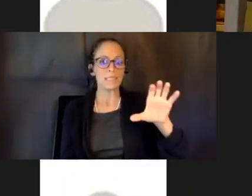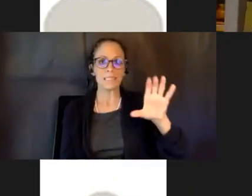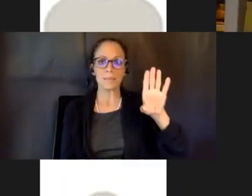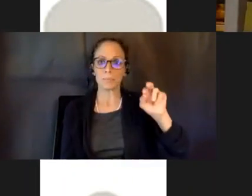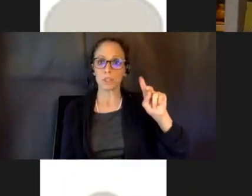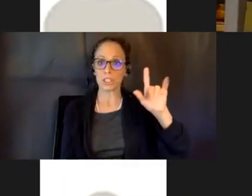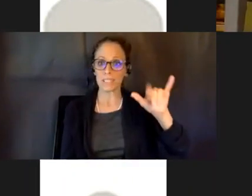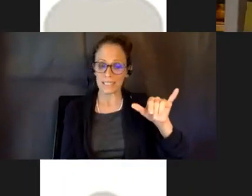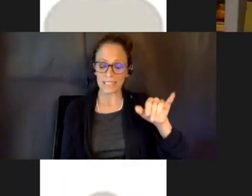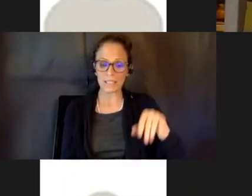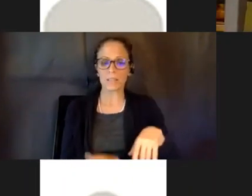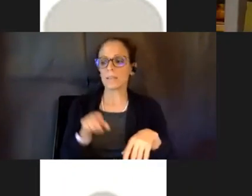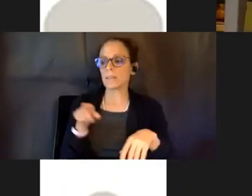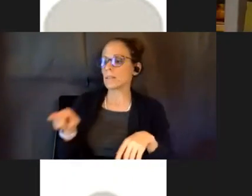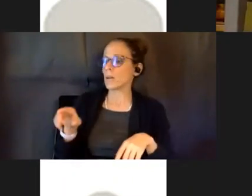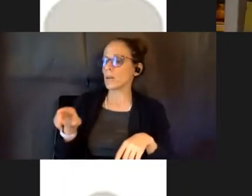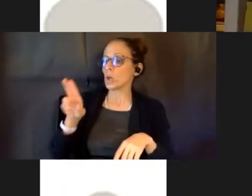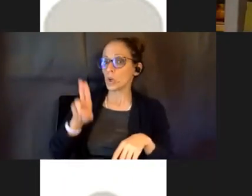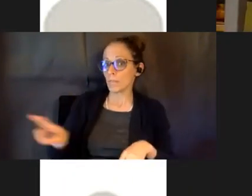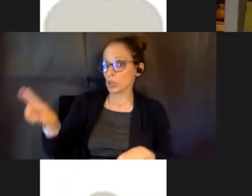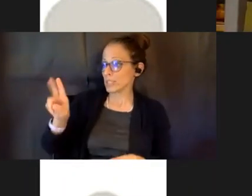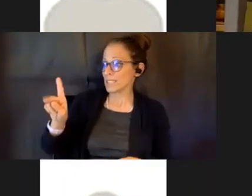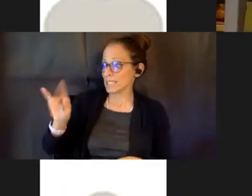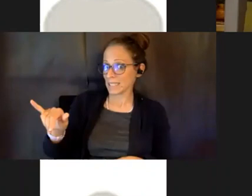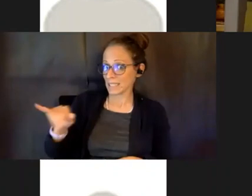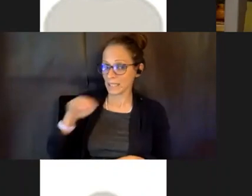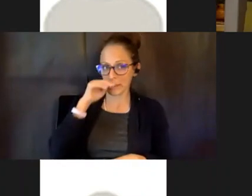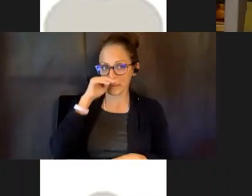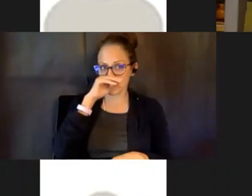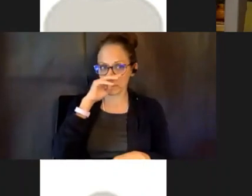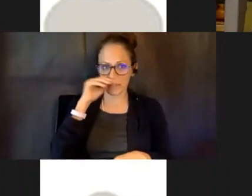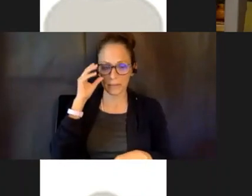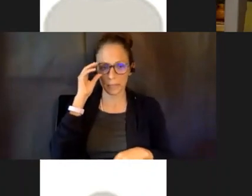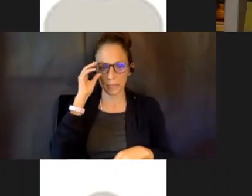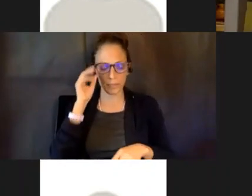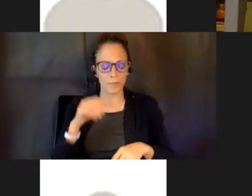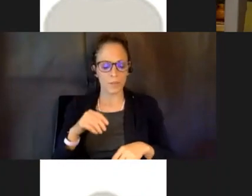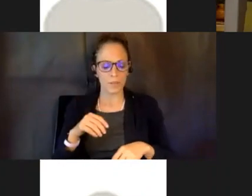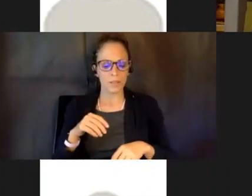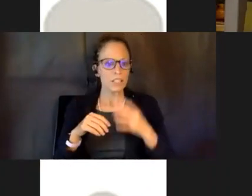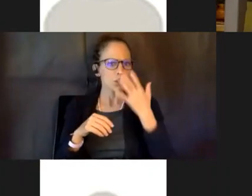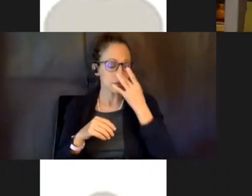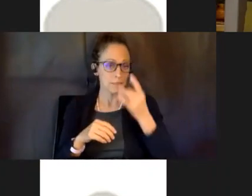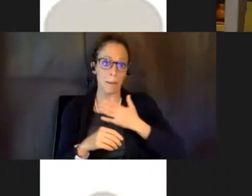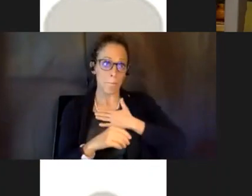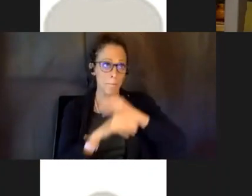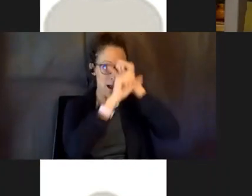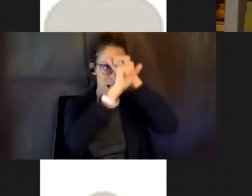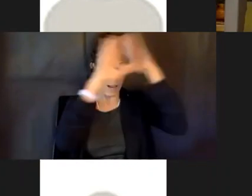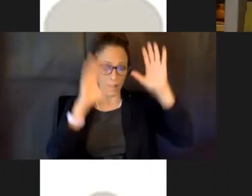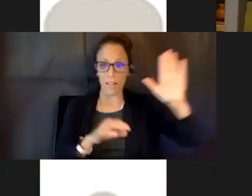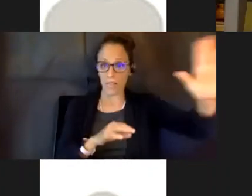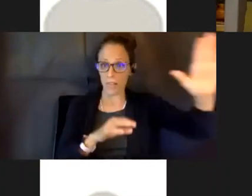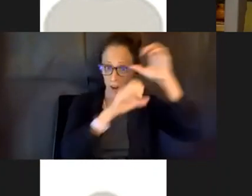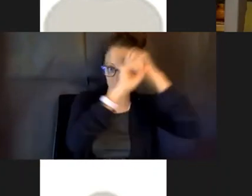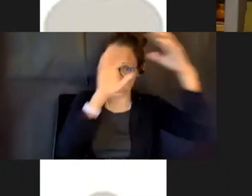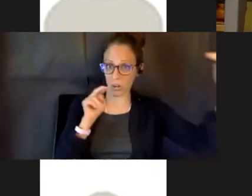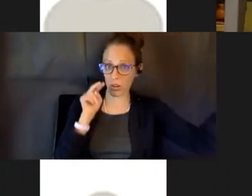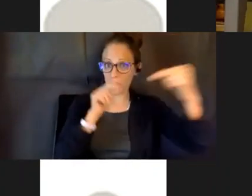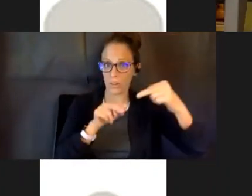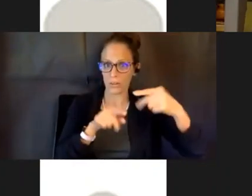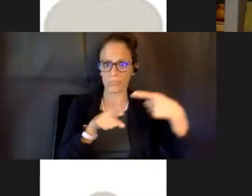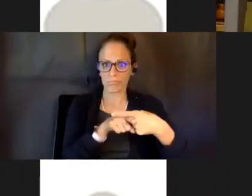though they recruited me, that actually the way that I show up in the work is not how they wanted me to be there. And it nearly did me in. And I had enough people out